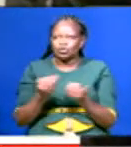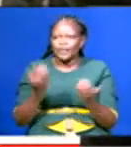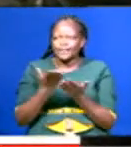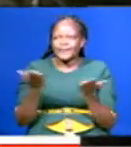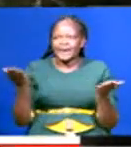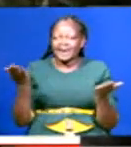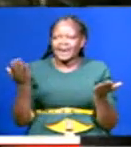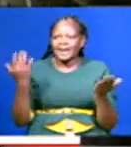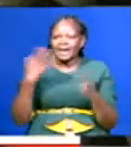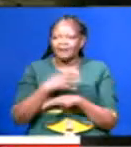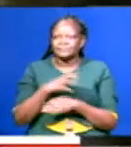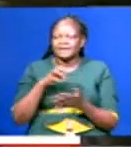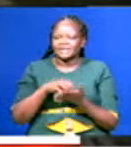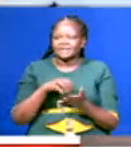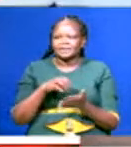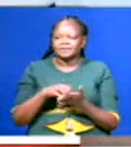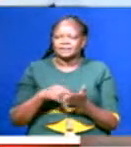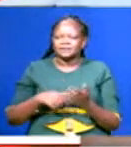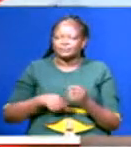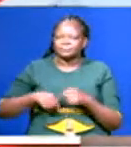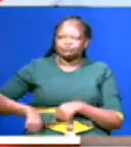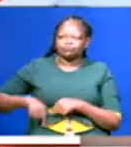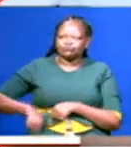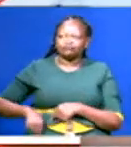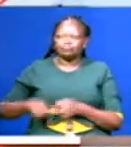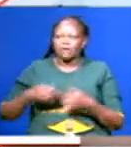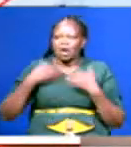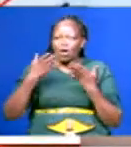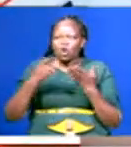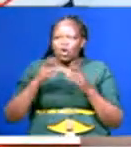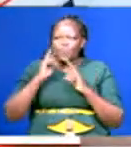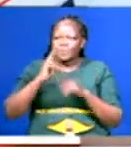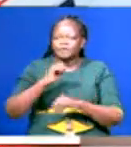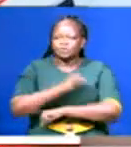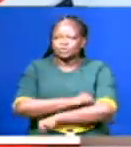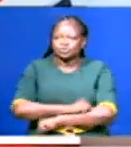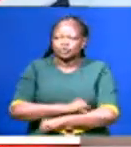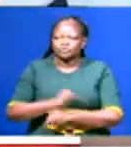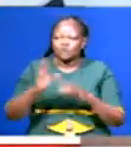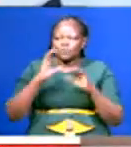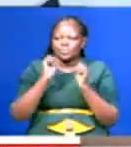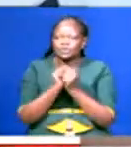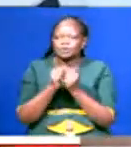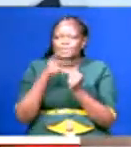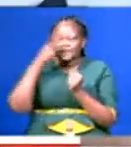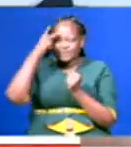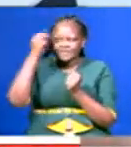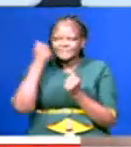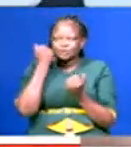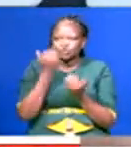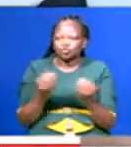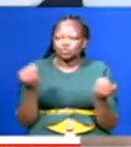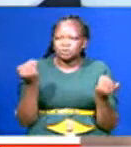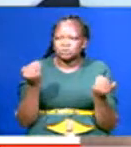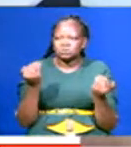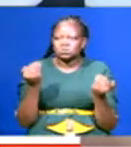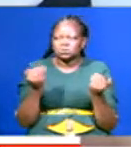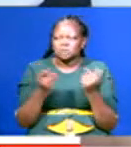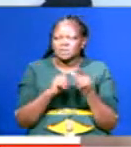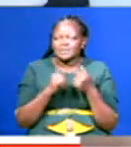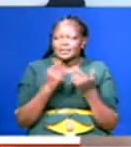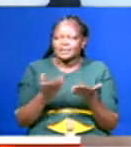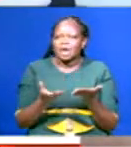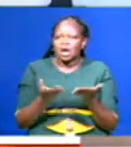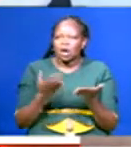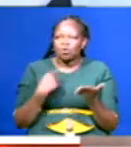of diarrhea and vomiting were reported at the school. We have communicated with the parents of the sick children. So as of now, I want you